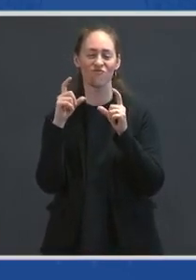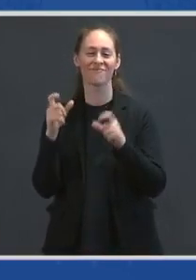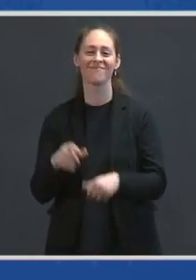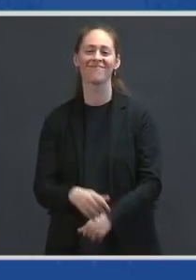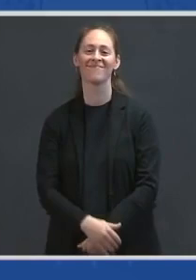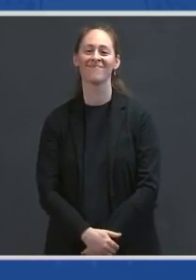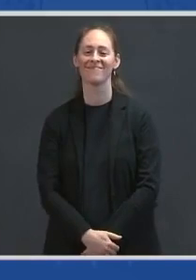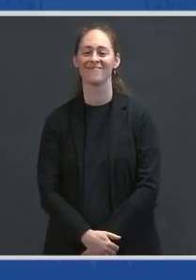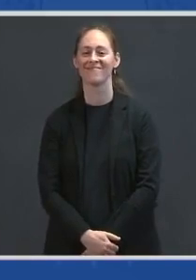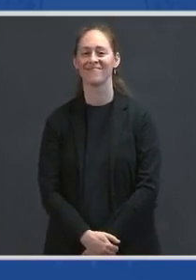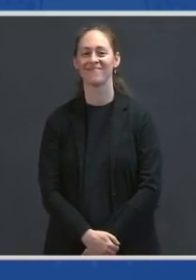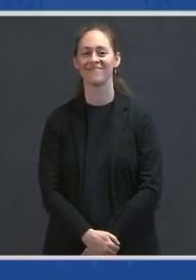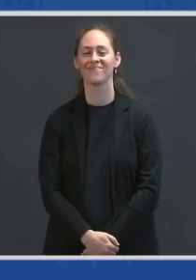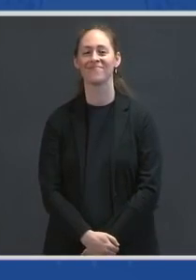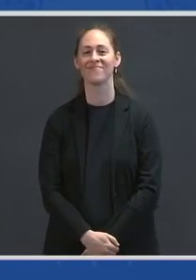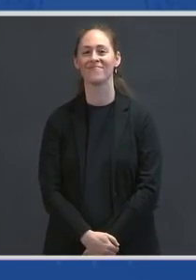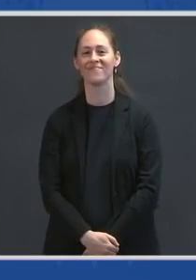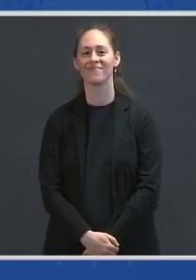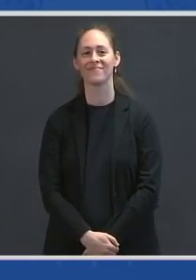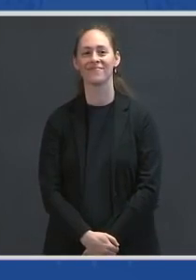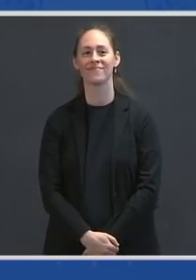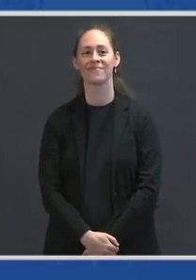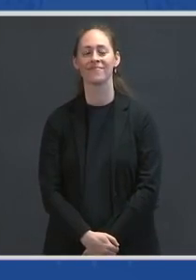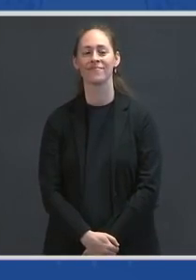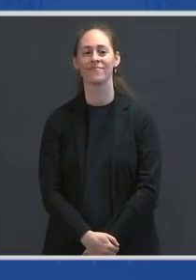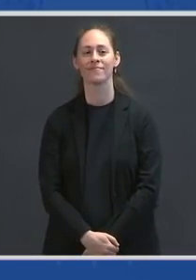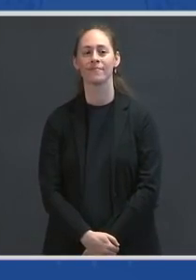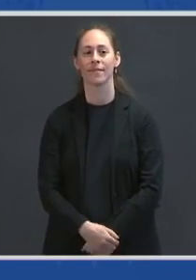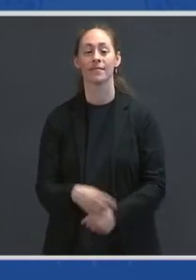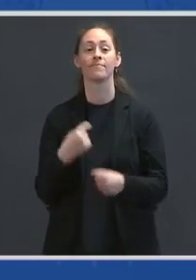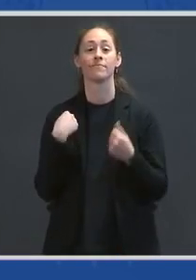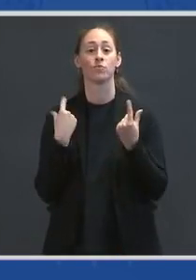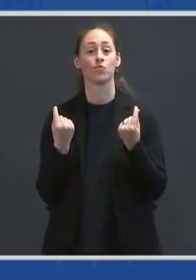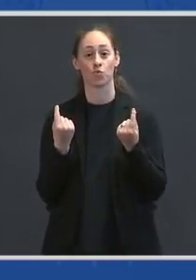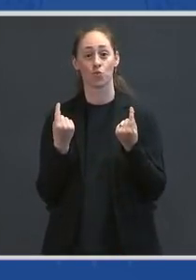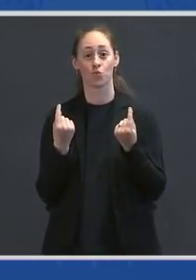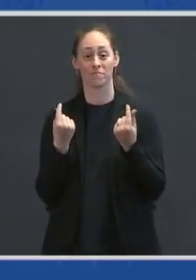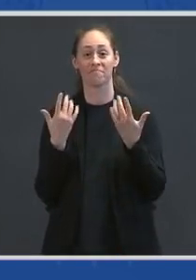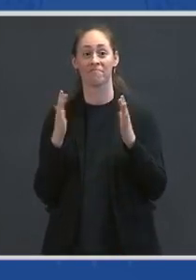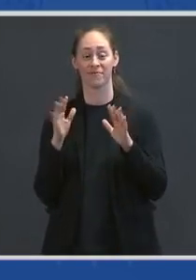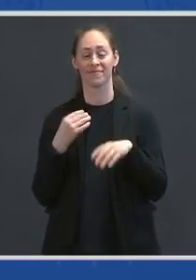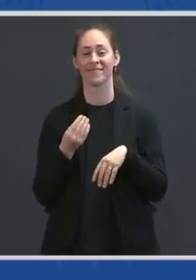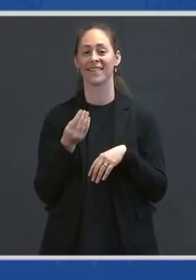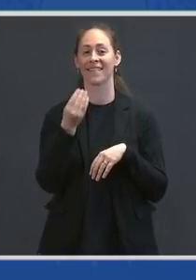Then you're going to have a vaccine card. You can bring that for dose number 2. Okay? That's it.